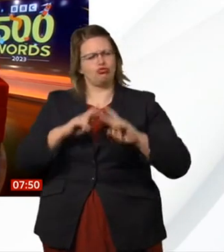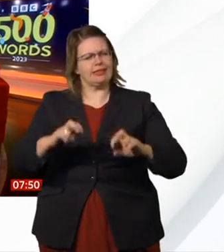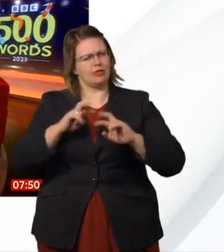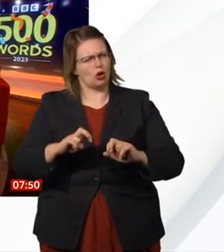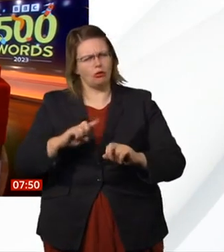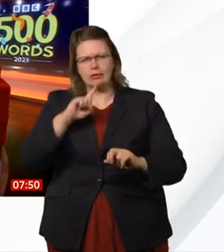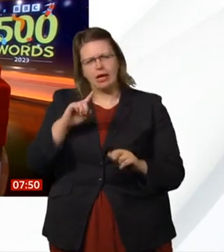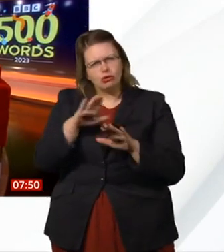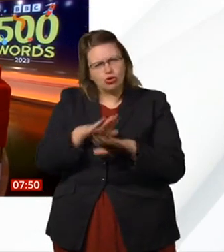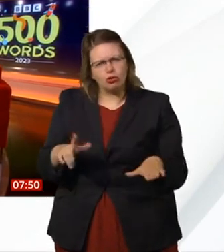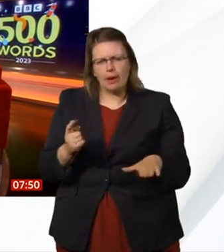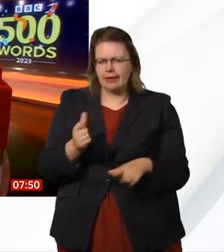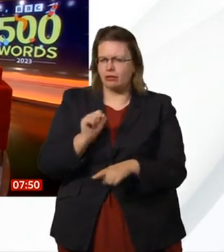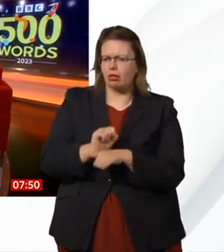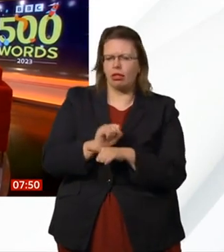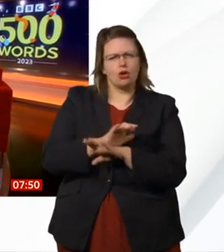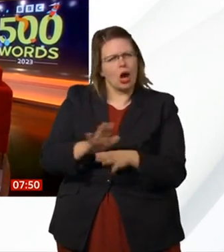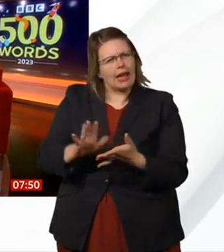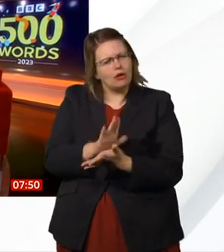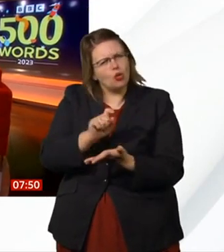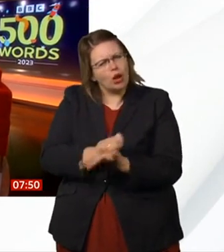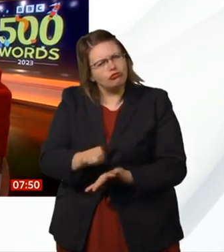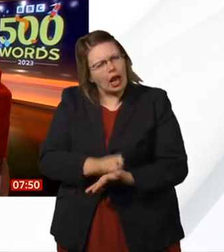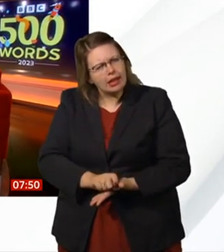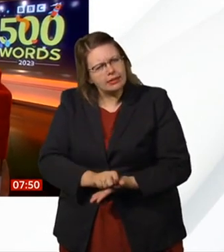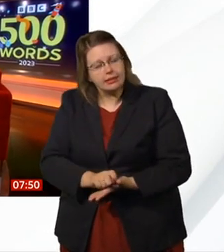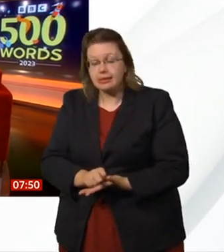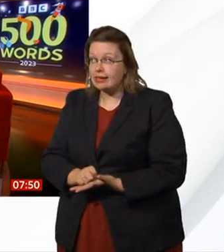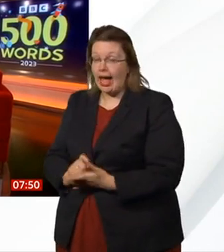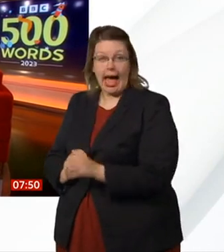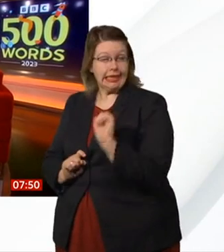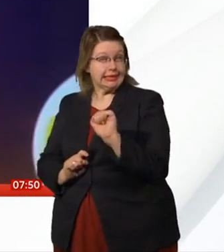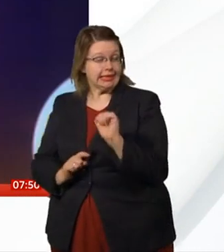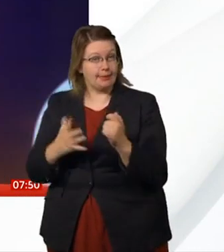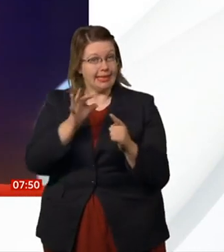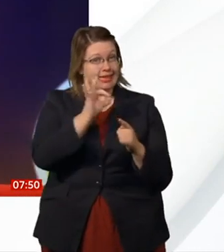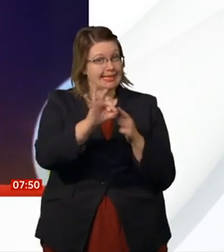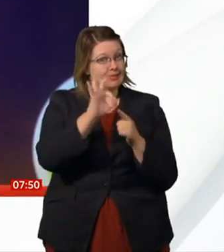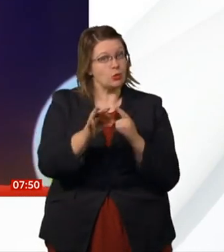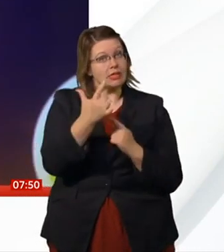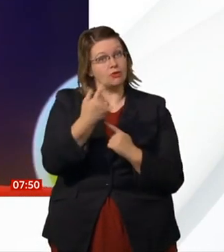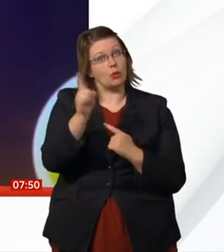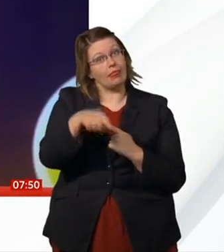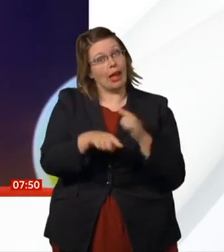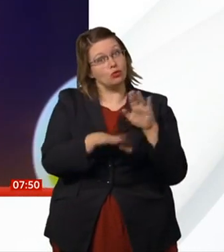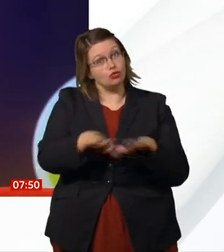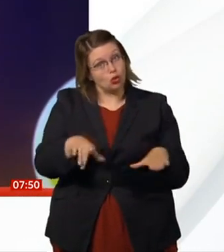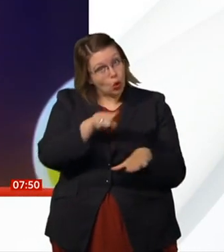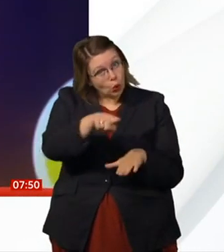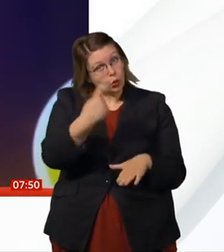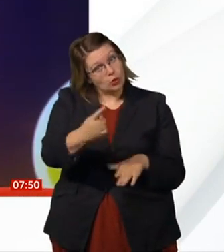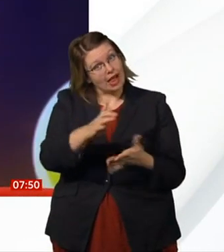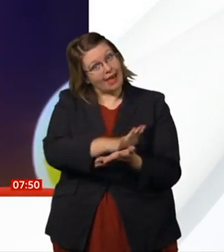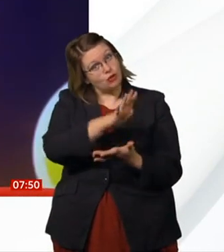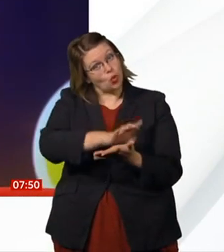as maybe they should. Yeah. So we interviewed 71,000 children and young people about whether they wrote for pleasure in their own